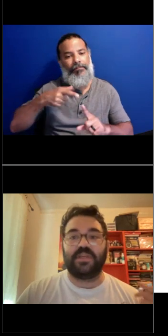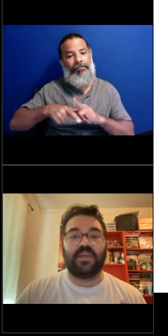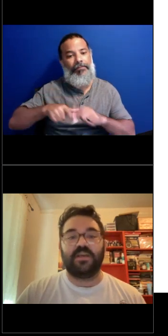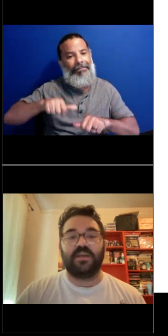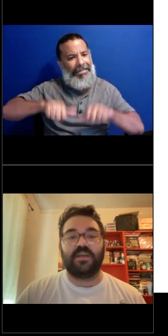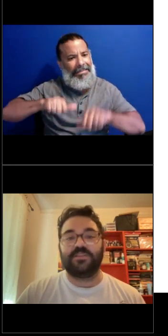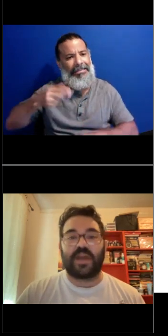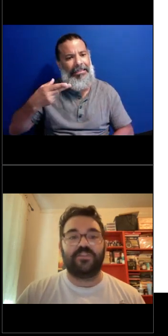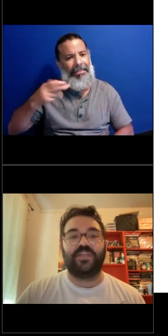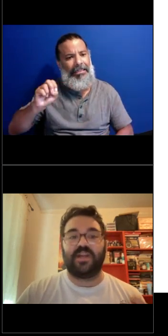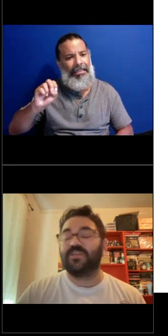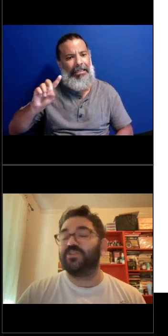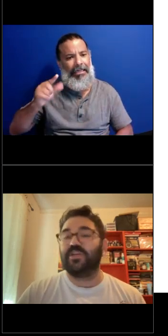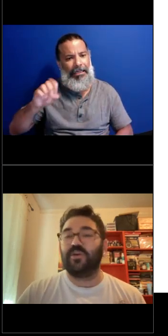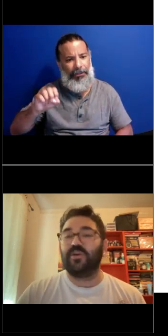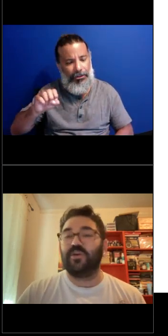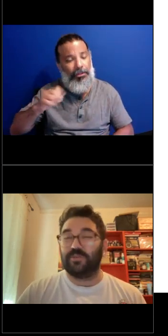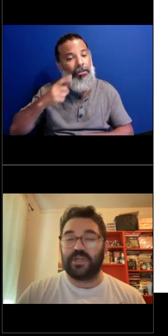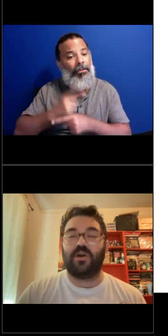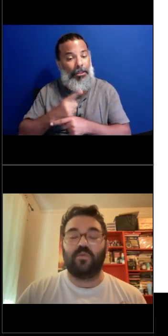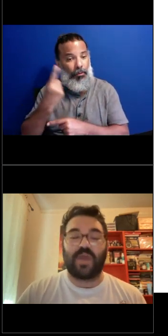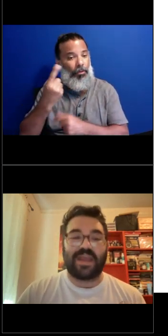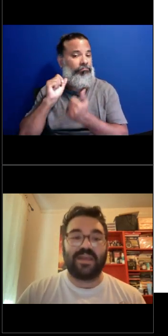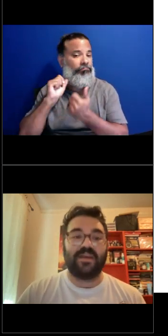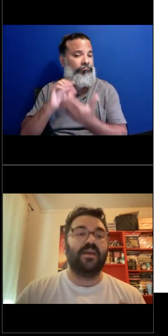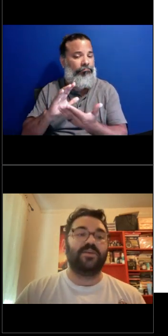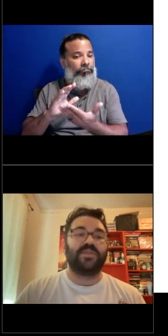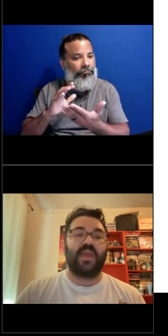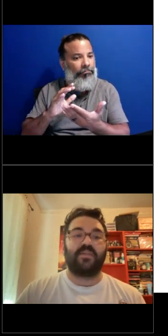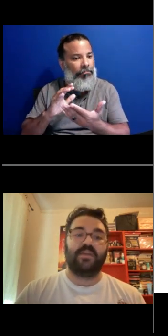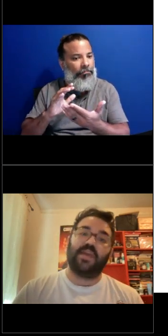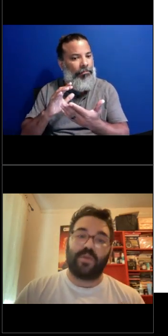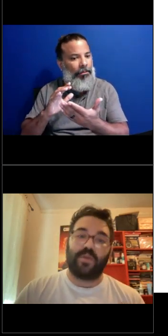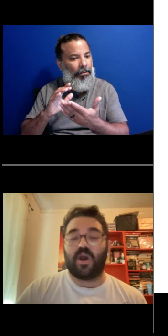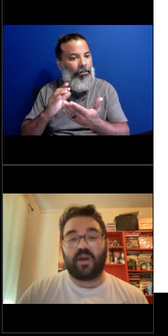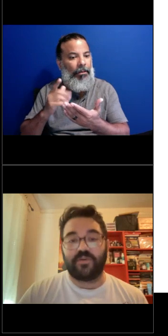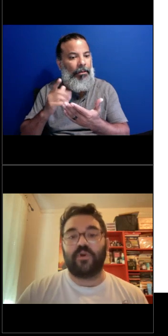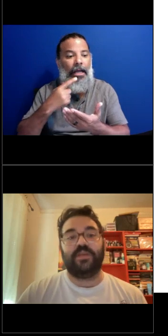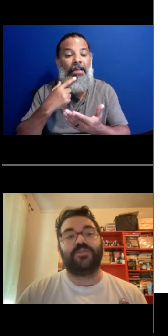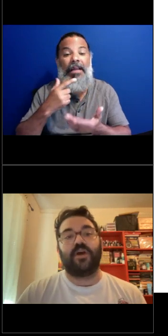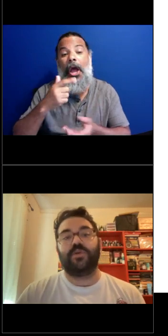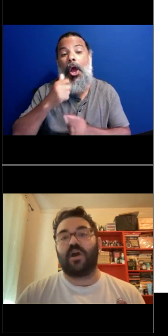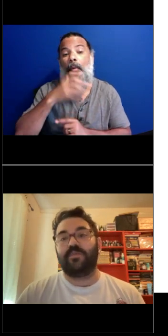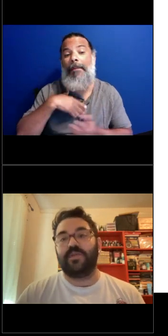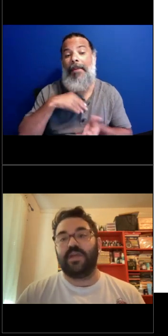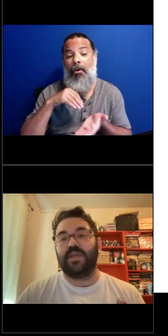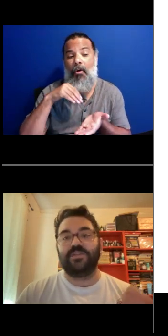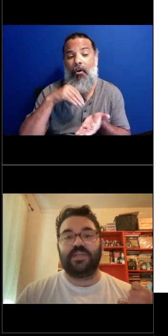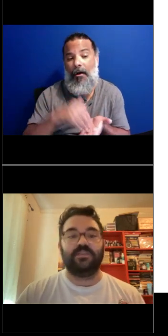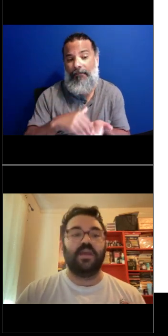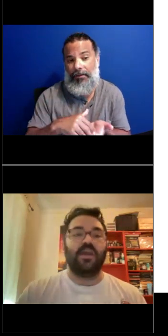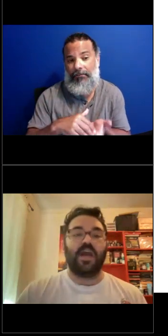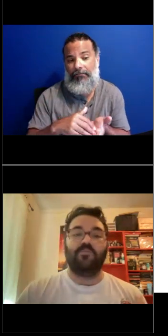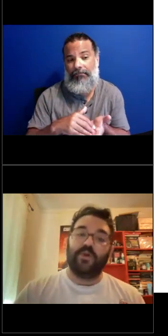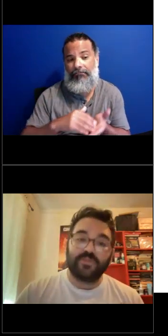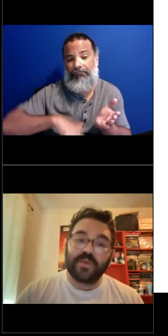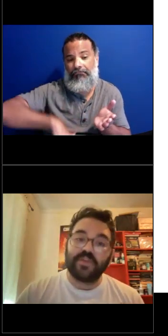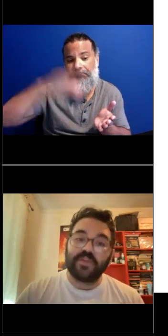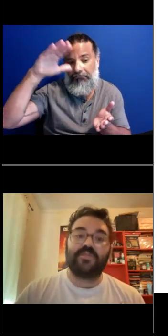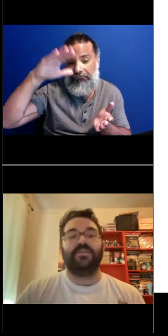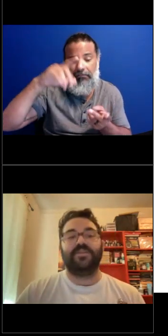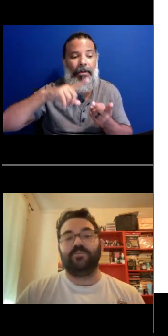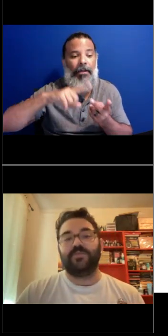possibility, a strategy that actually goes a pretty long way. So saying things like women often grow up being taught to accommodate others' needs. Most